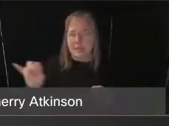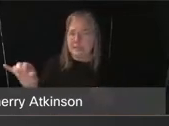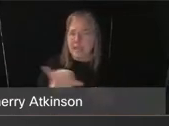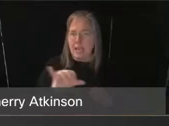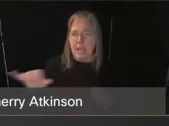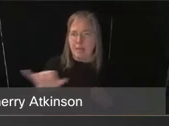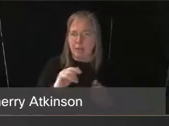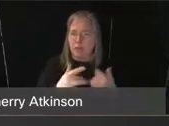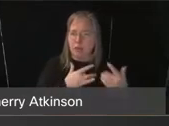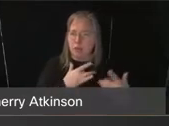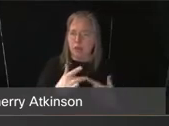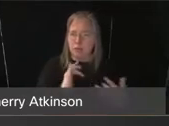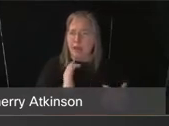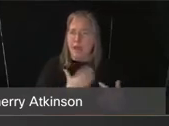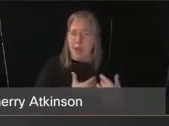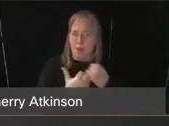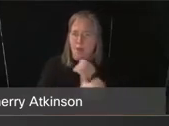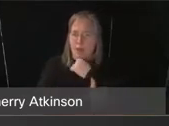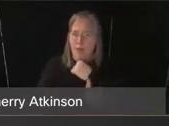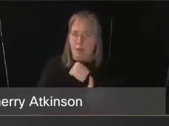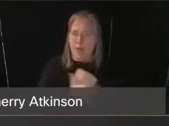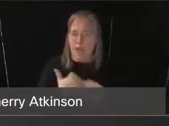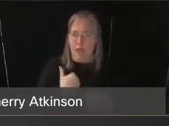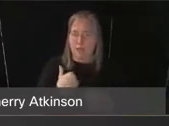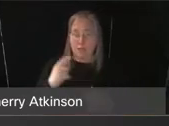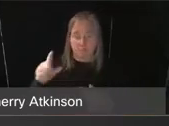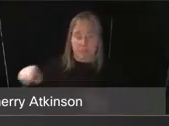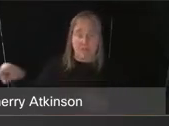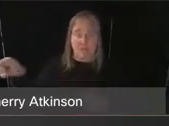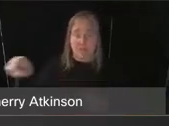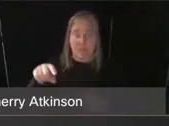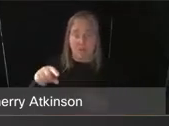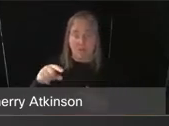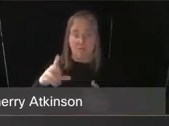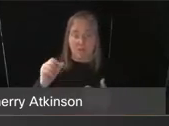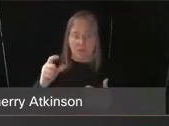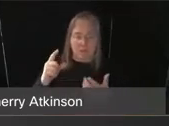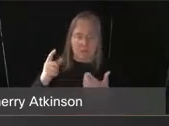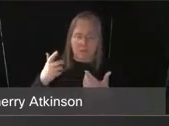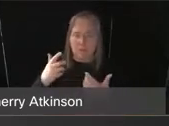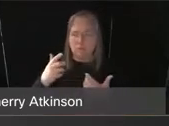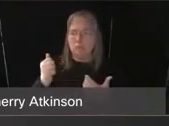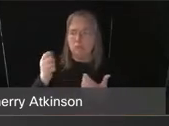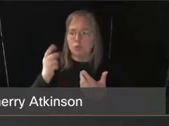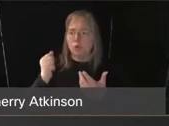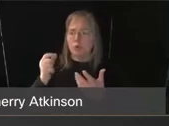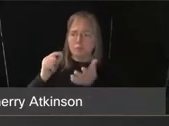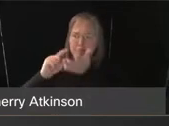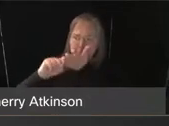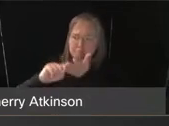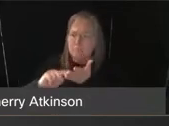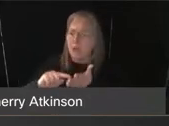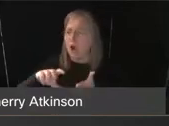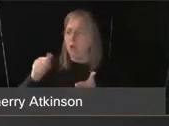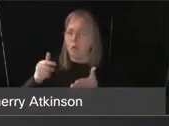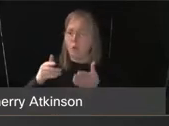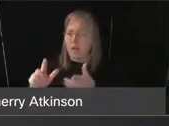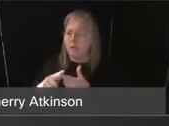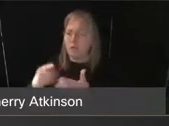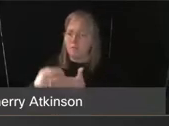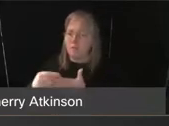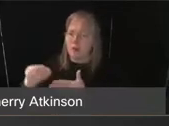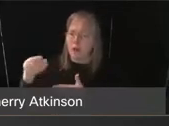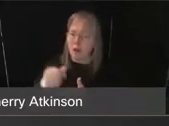Howard County is having, and they have been looking at other ways of funding, whether it's bond funding or whether it's